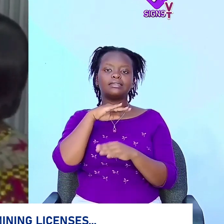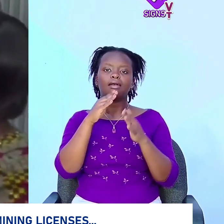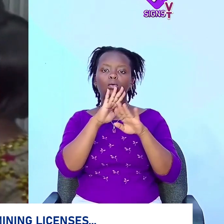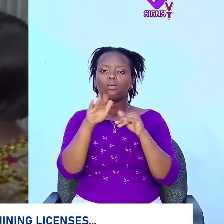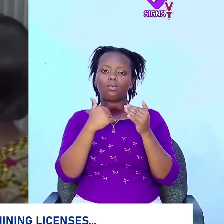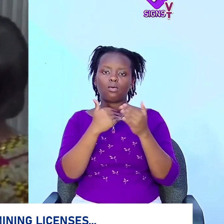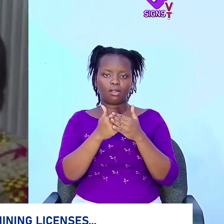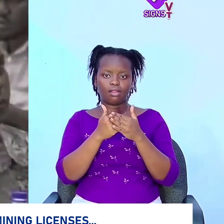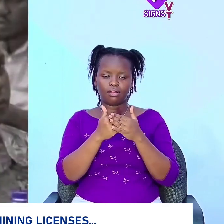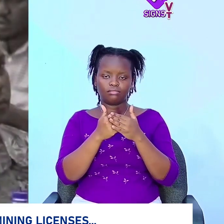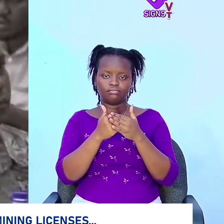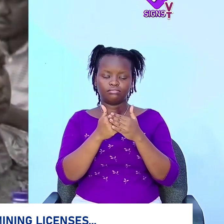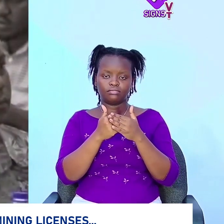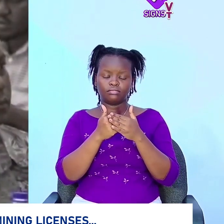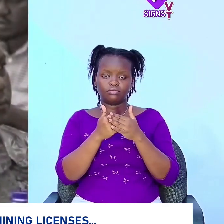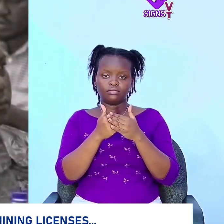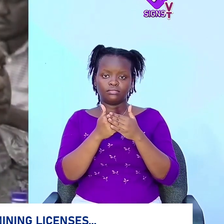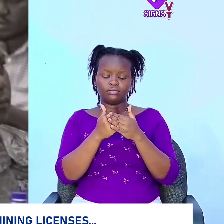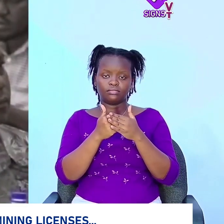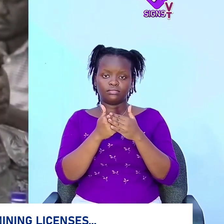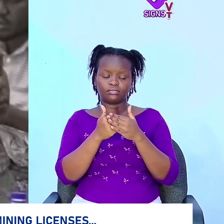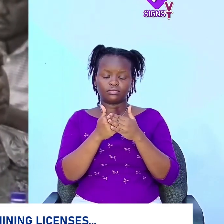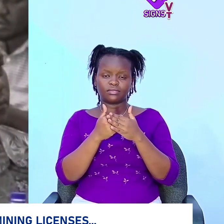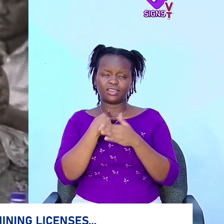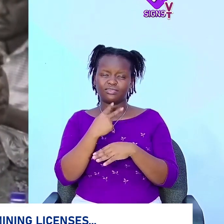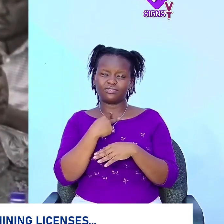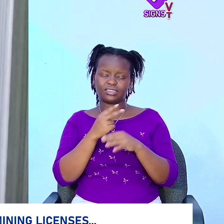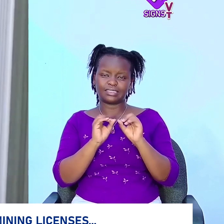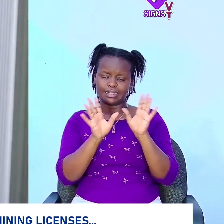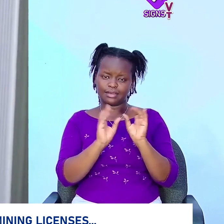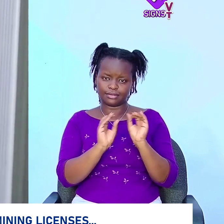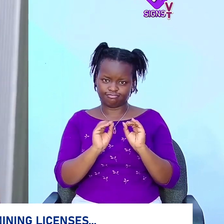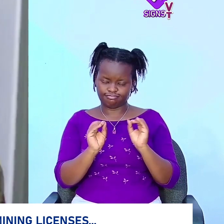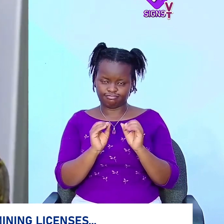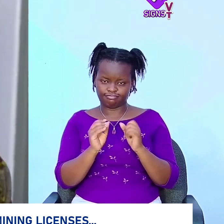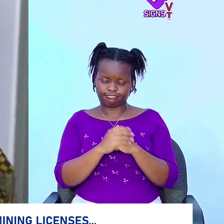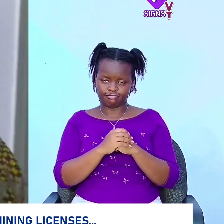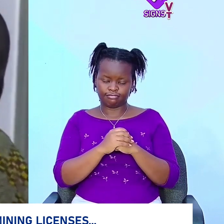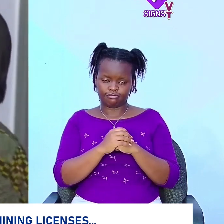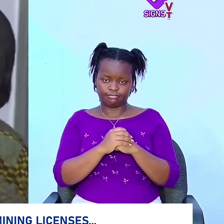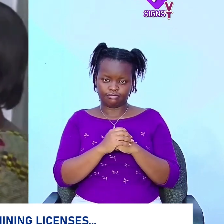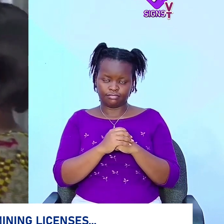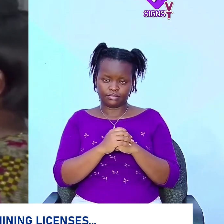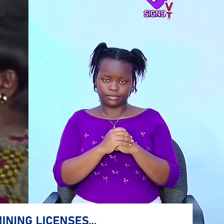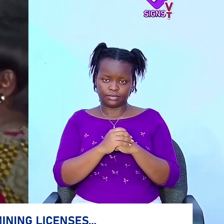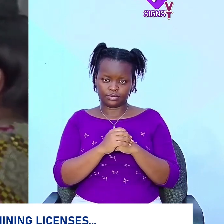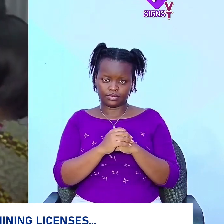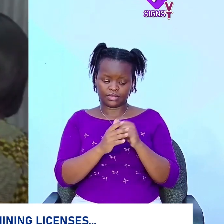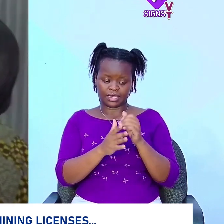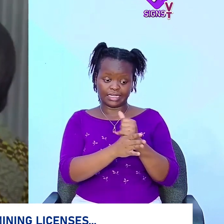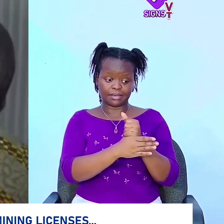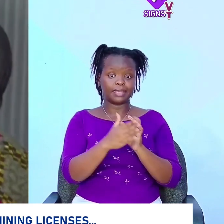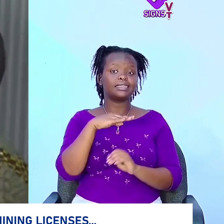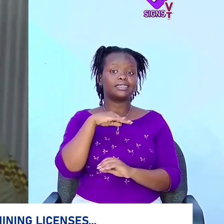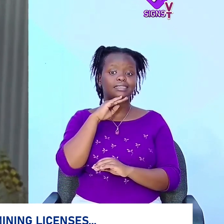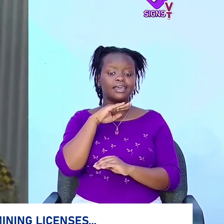artisanal miners pia wengine are creating a lot of havoc to our people. Ikiwa samaki zimekufa, hiyo maji